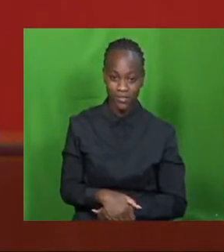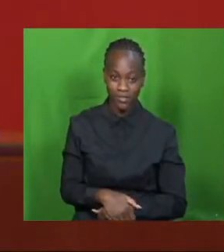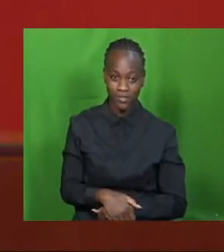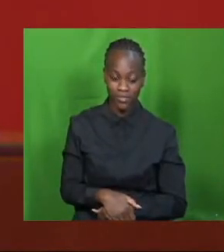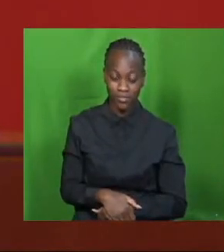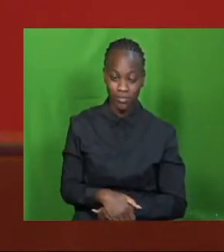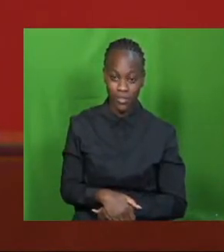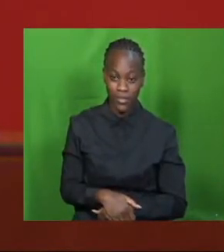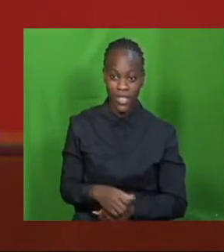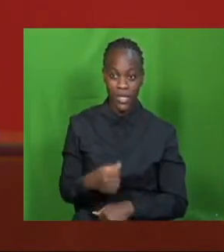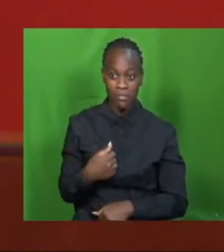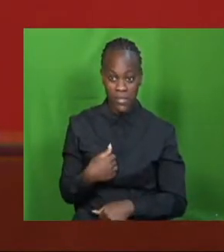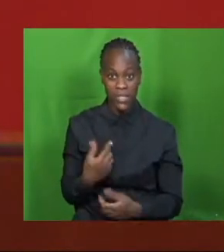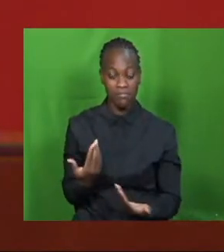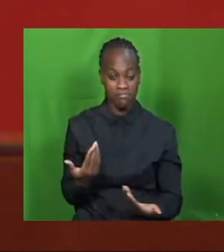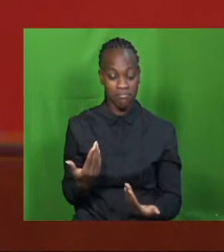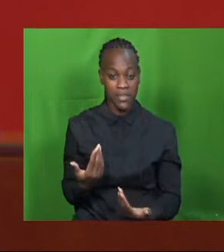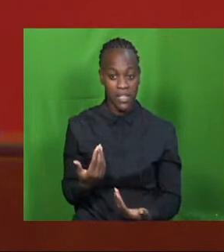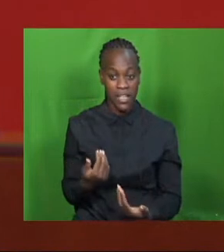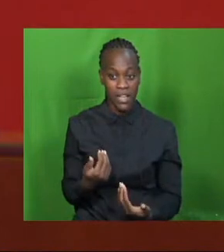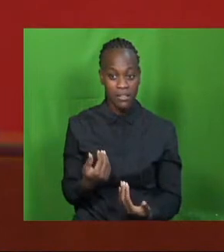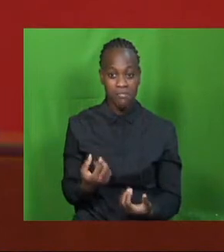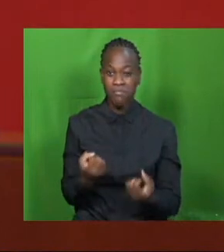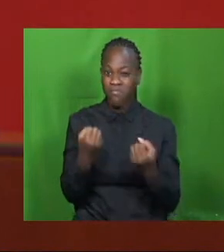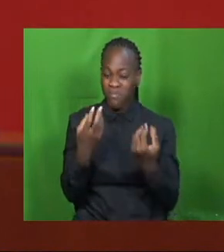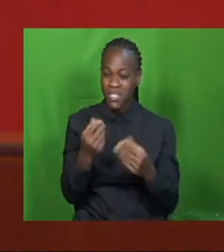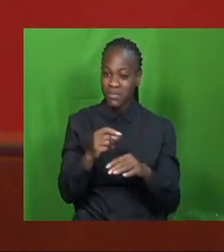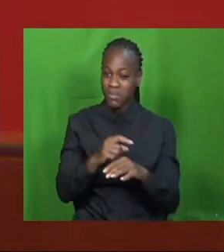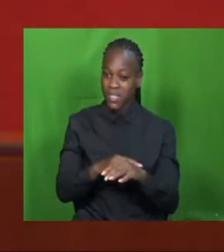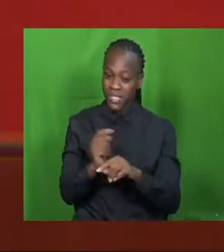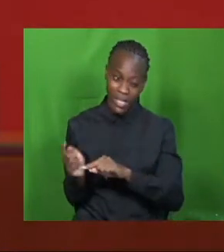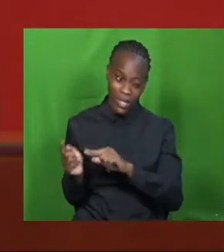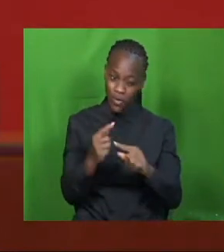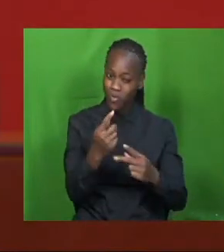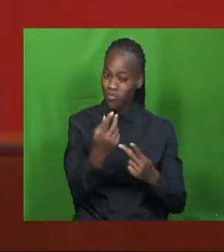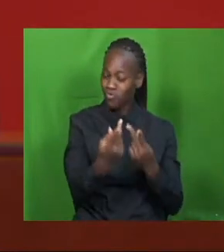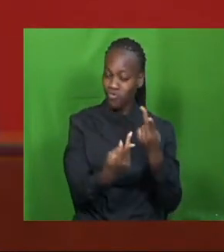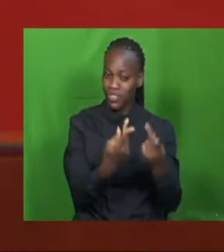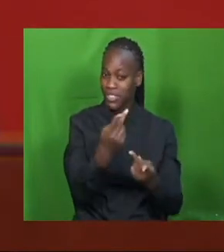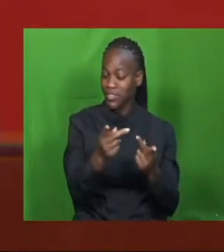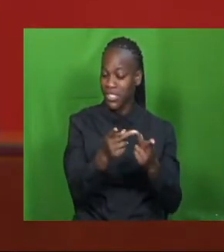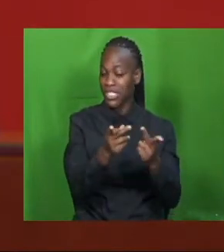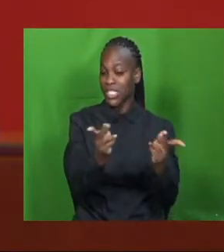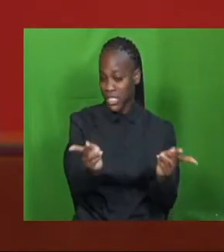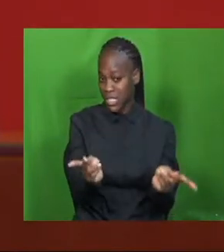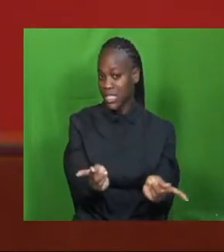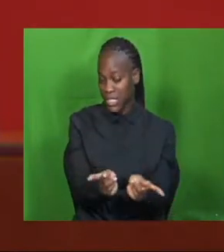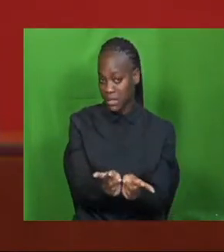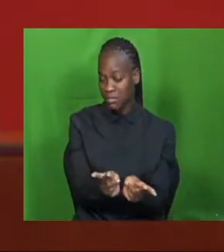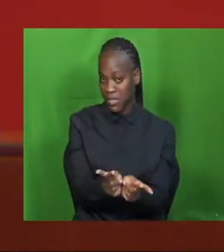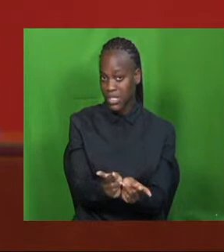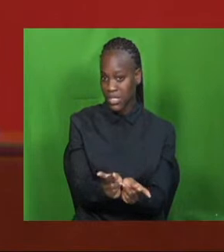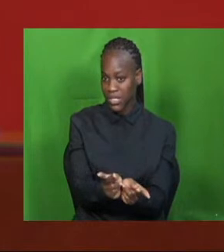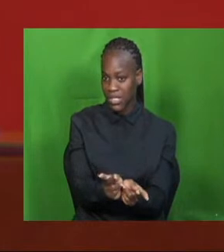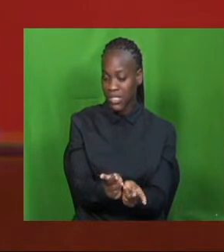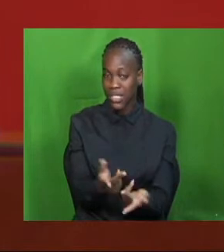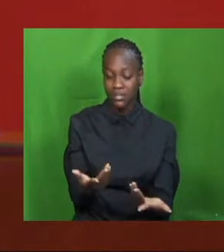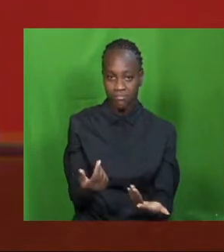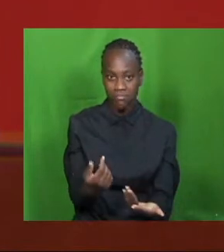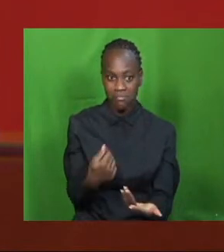the presidency, I should say, of CPA International. Ghana is hosting CPA,